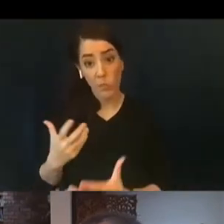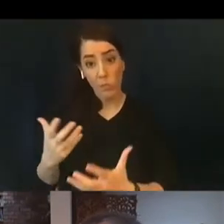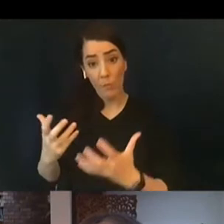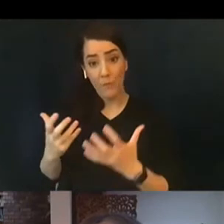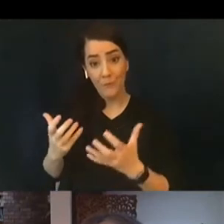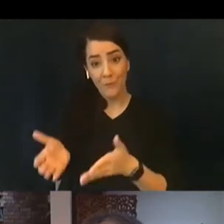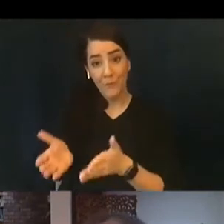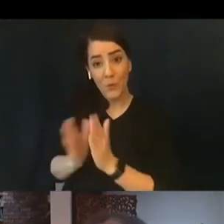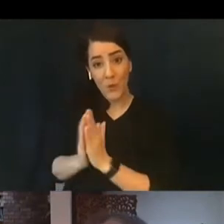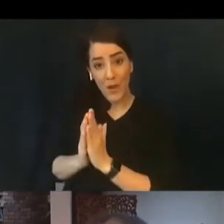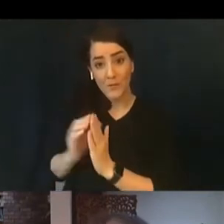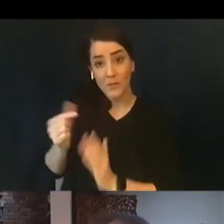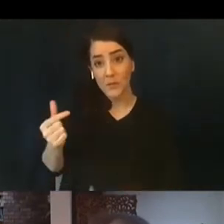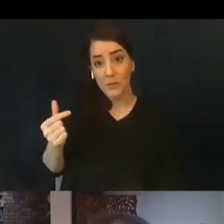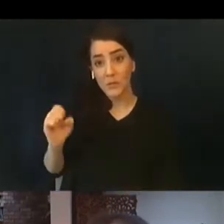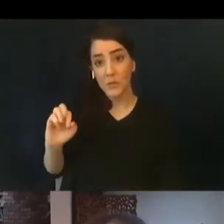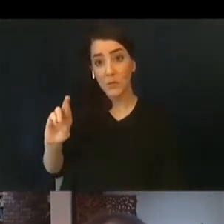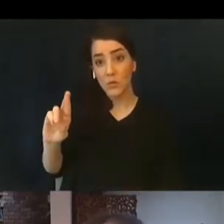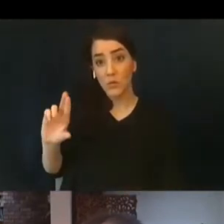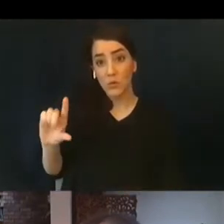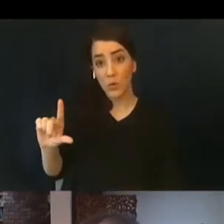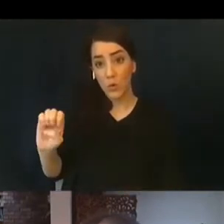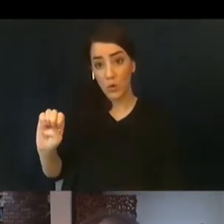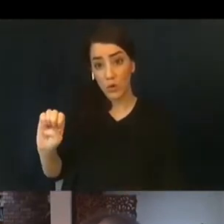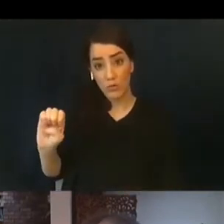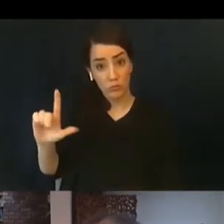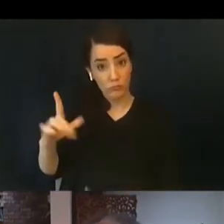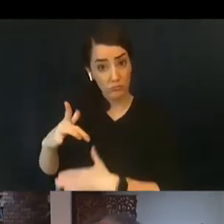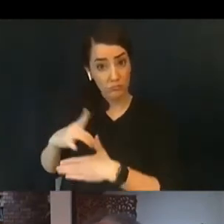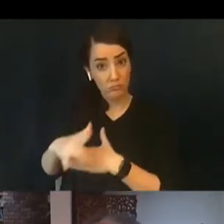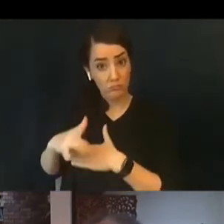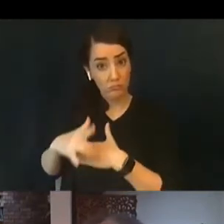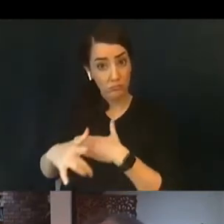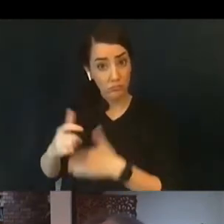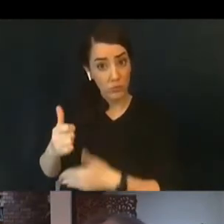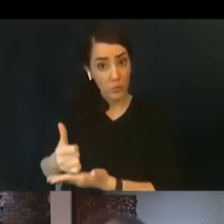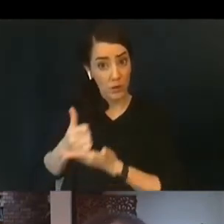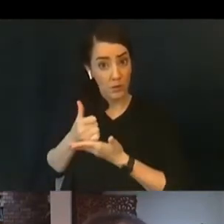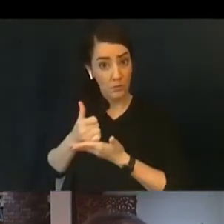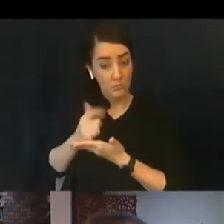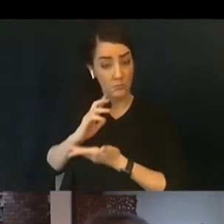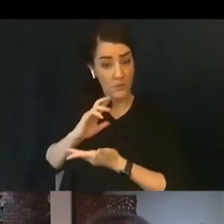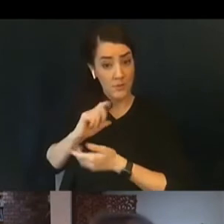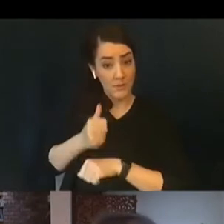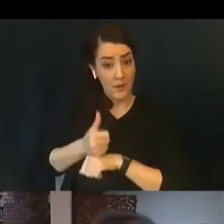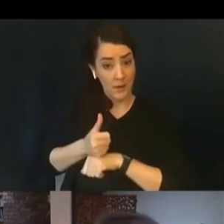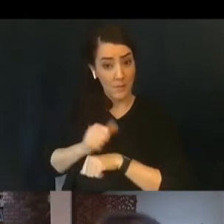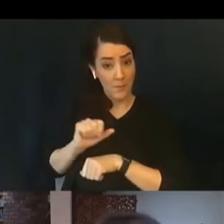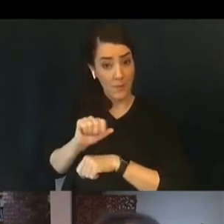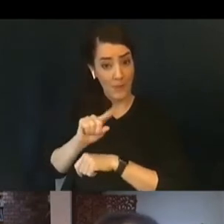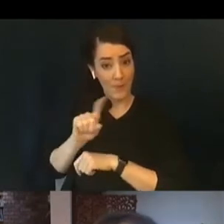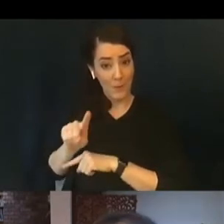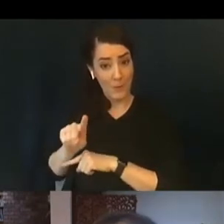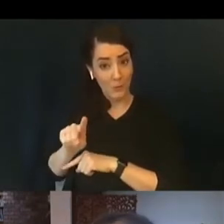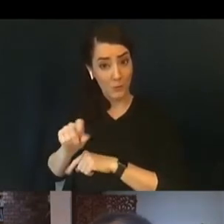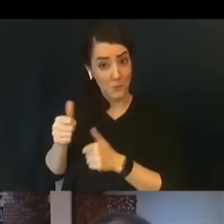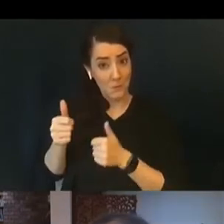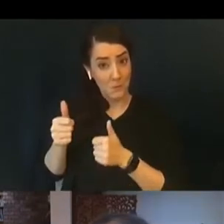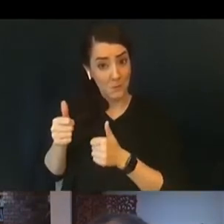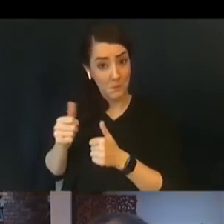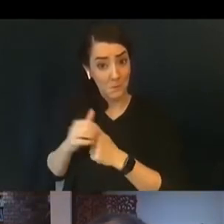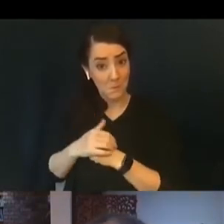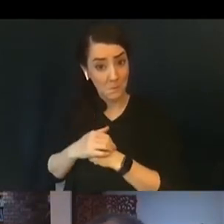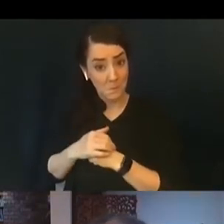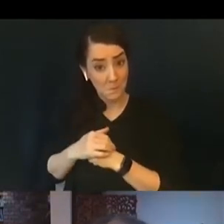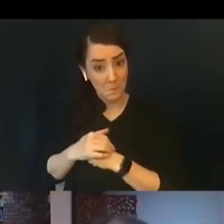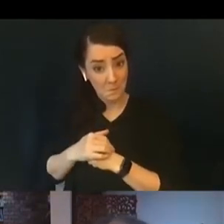Balbo, if he is here, to help me organize and field the questions from the chat. If